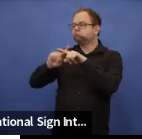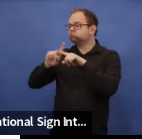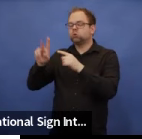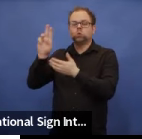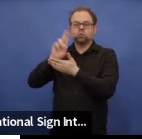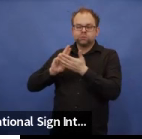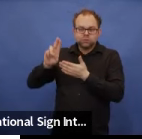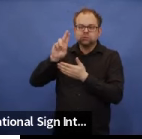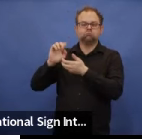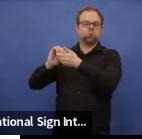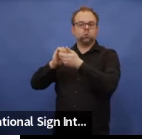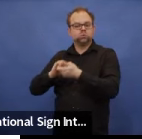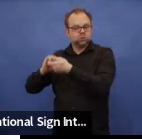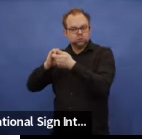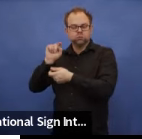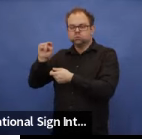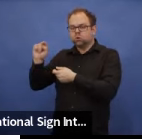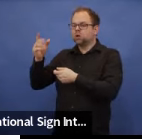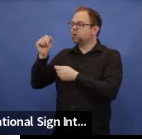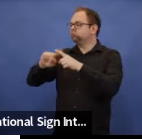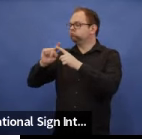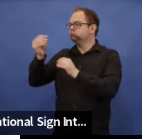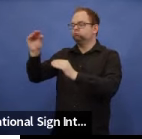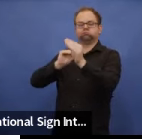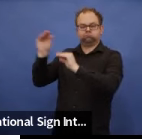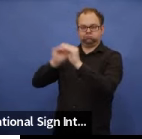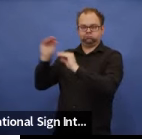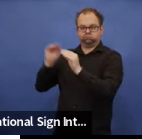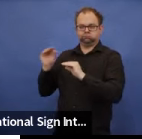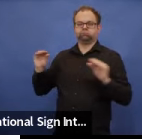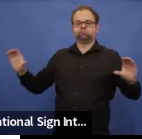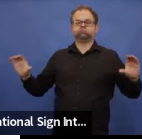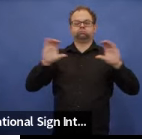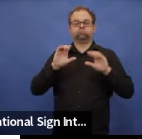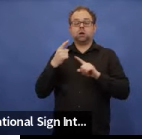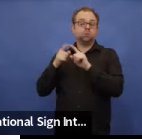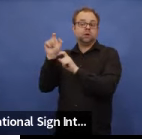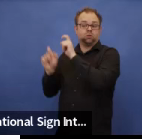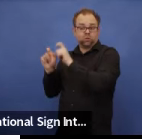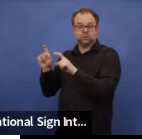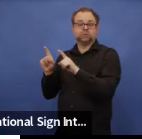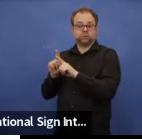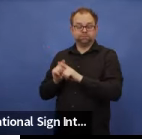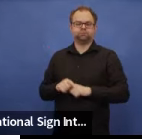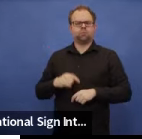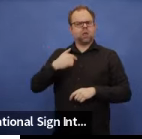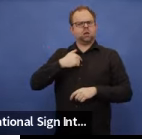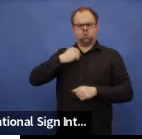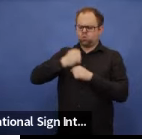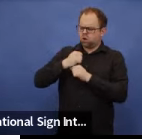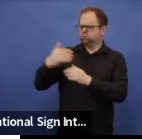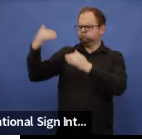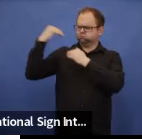The Disability Rehabilitation Act was the first disability law in Thailand, effective from 1991